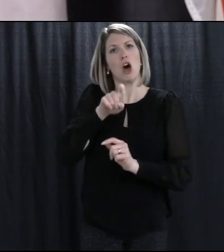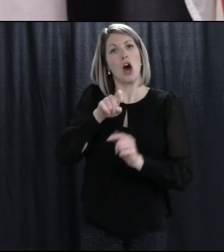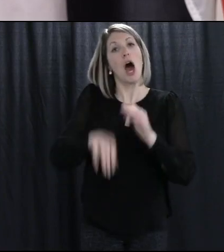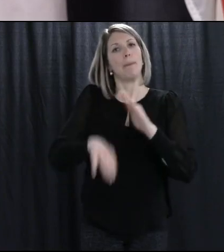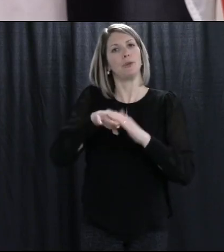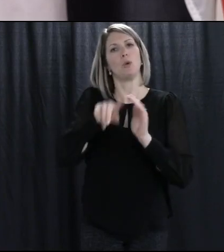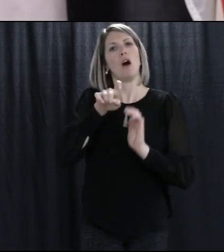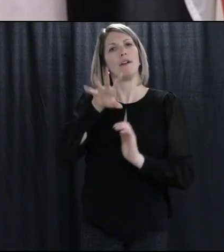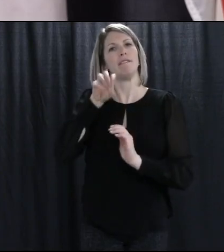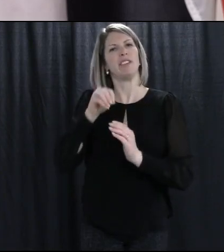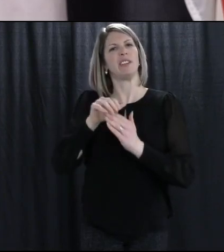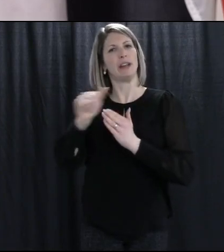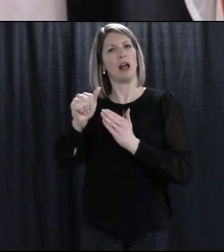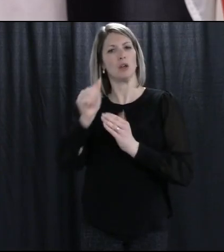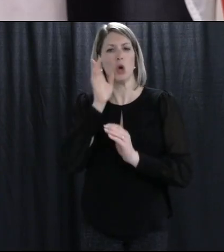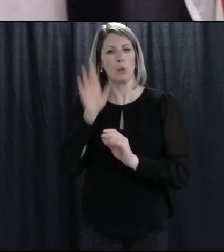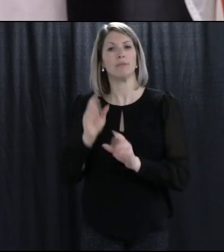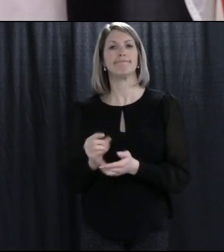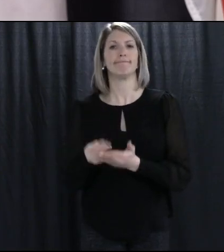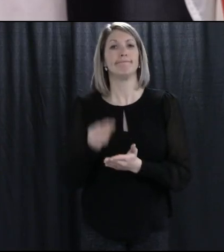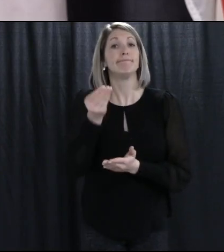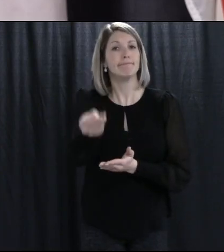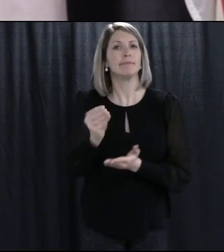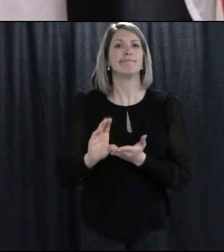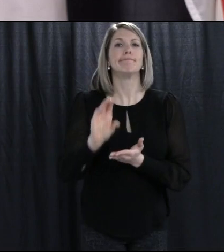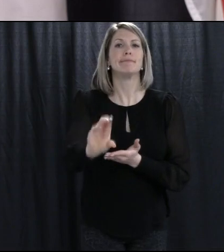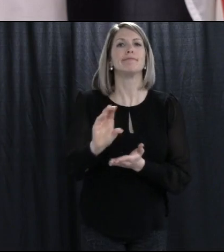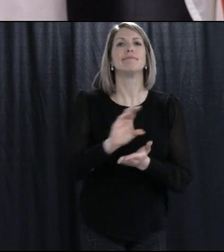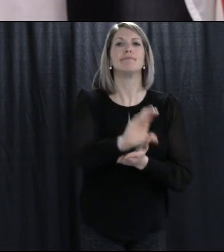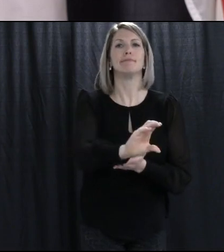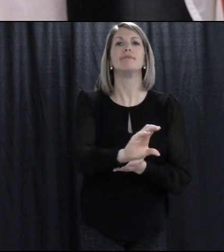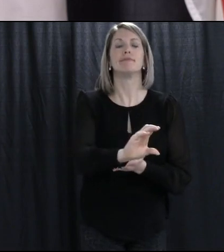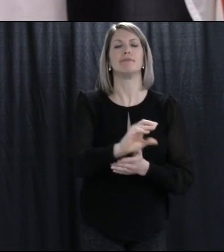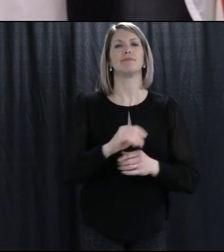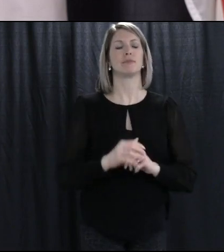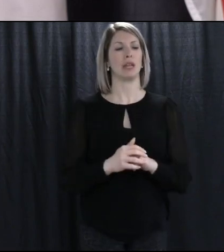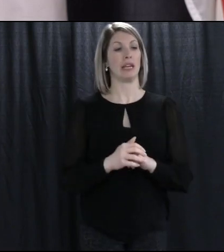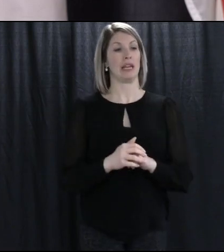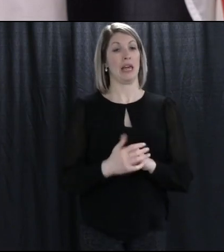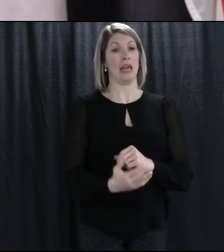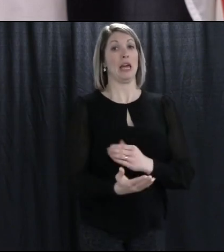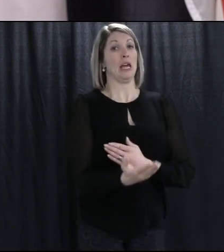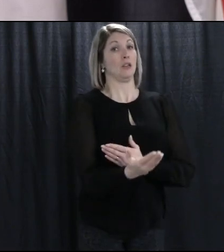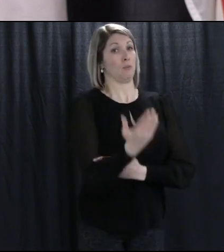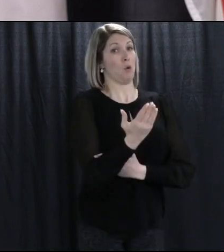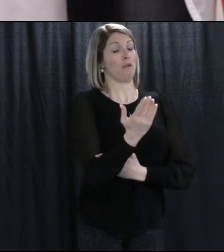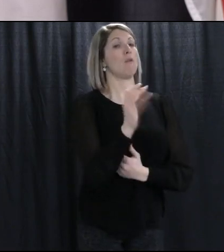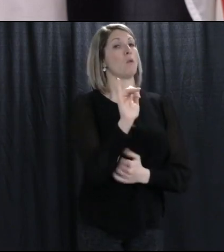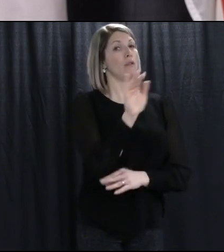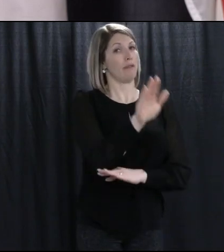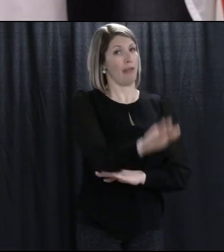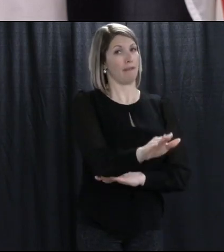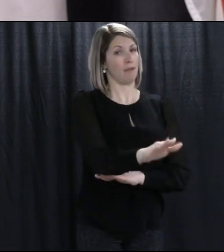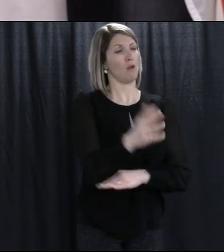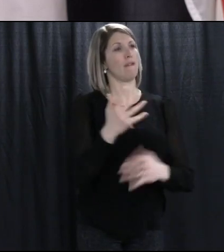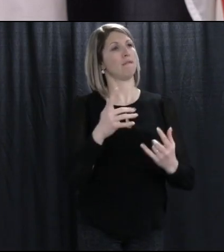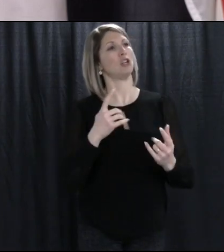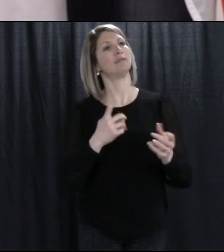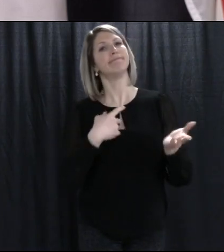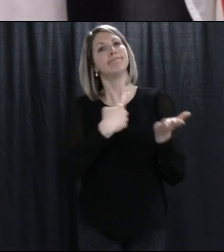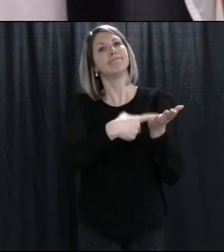this afternoon we had a long conversation with my other Canadian premiers and with the Deputy Prime Minister, Chrystia